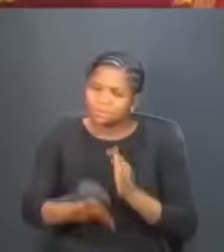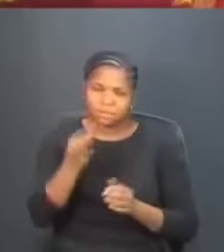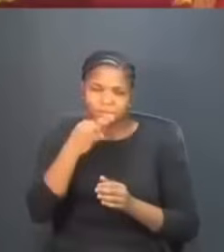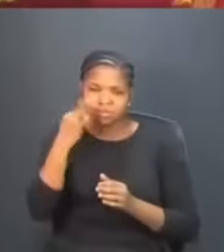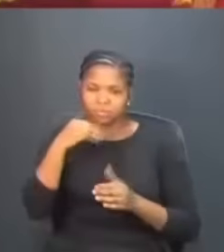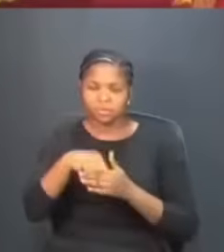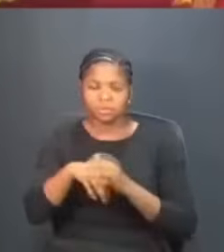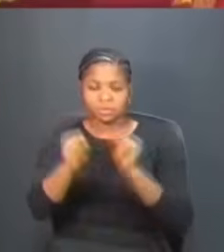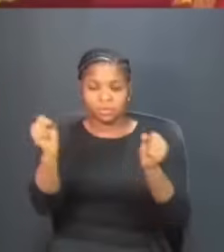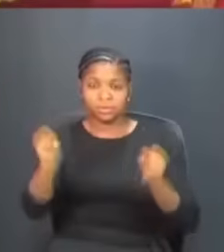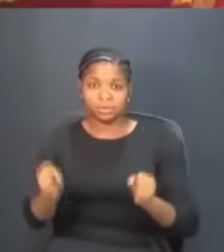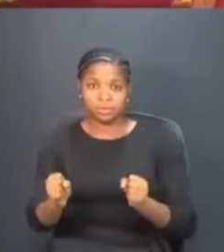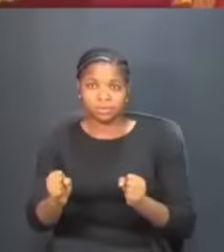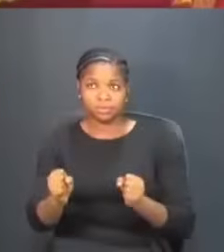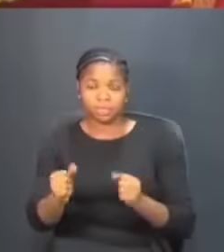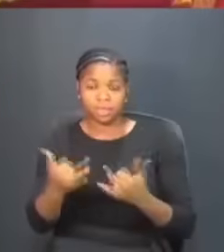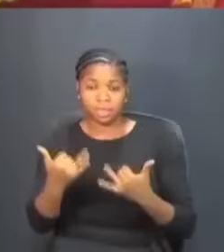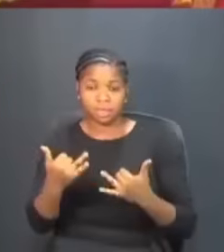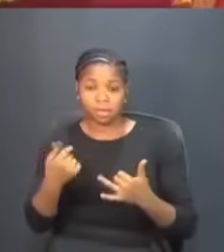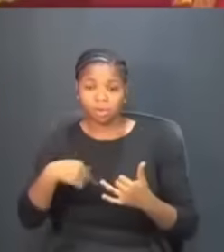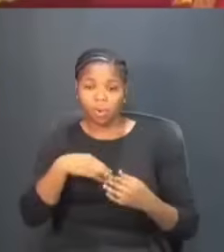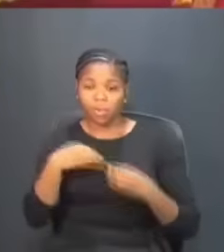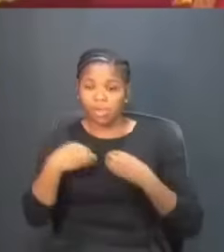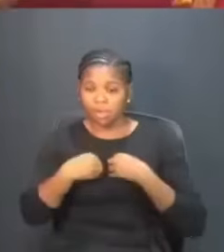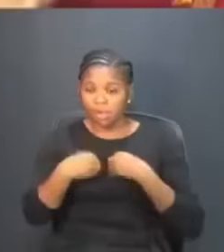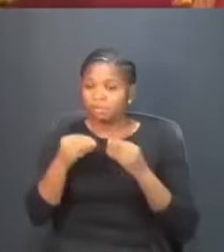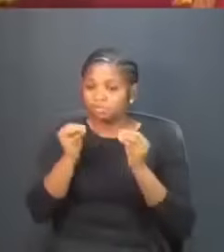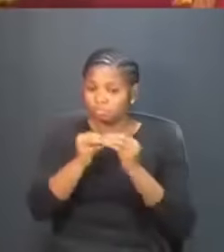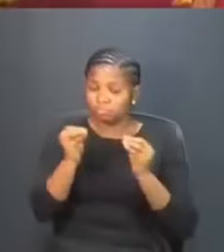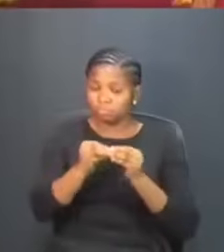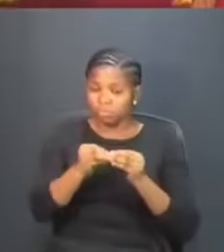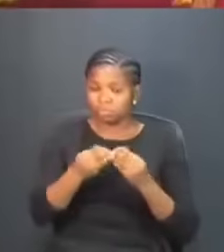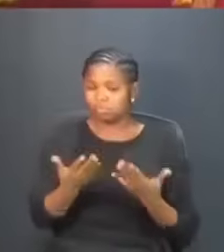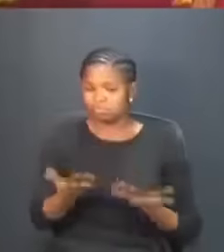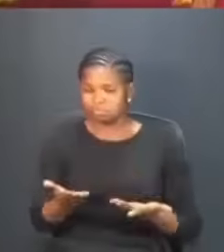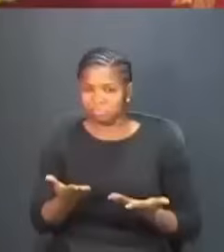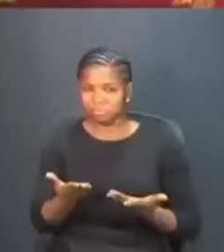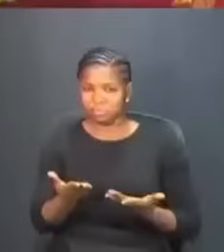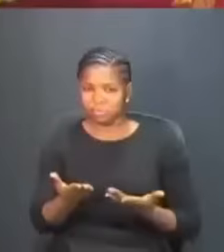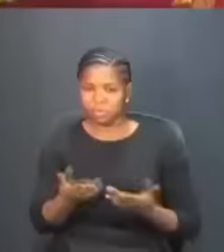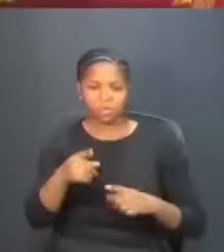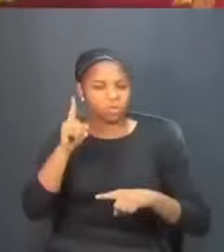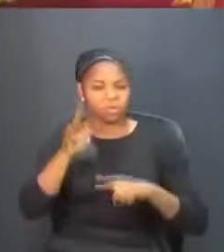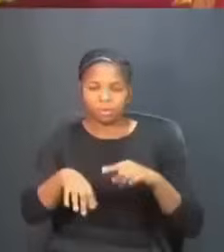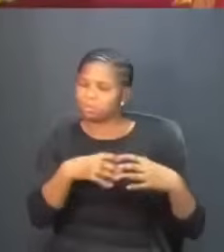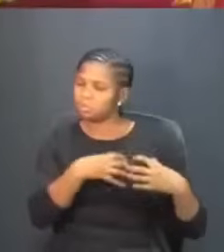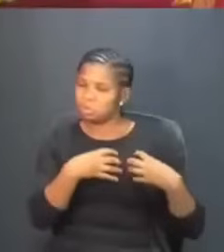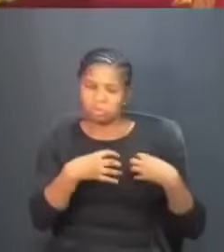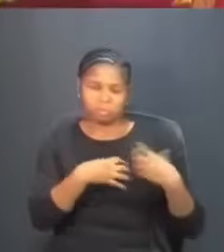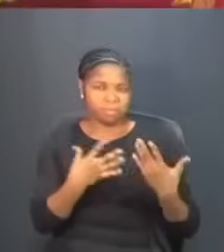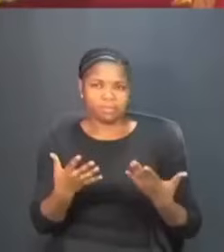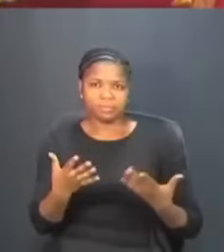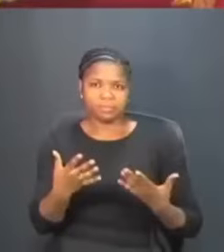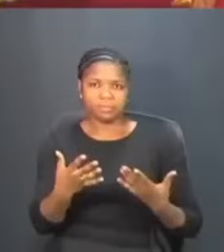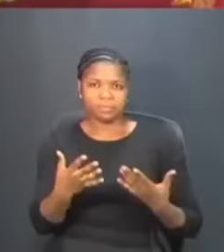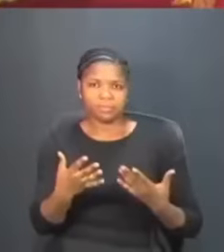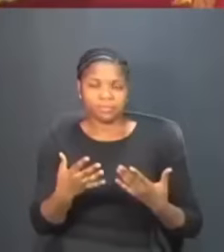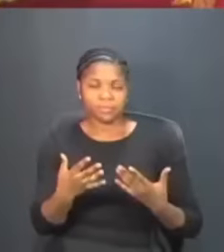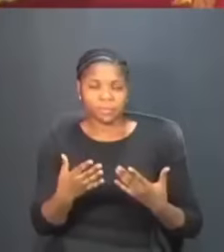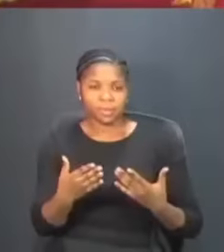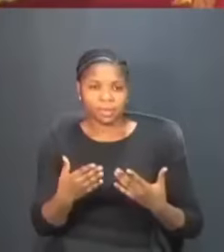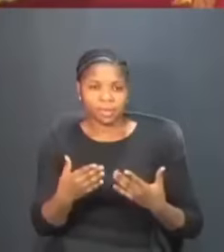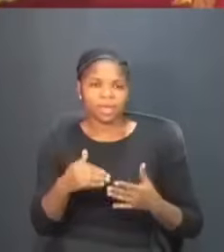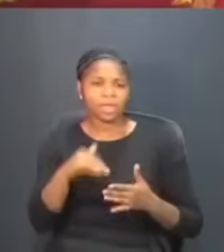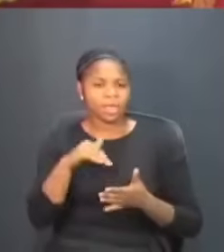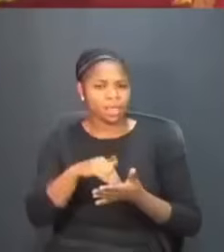we have the food in sufficient quantities, availability of food. Now you cannot complain about that. Then you talk about